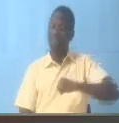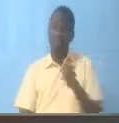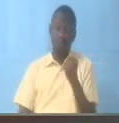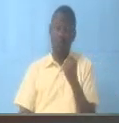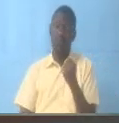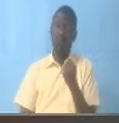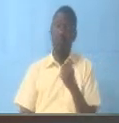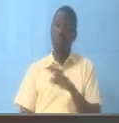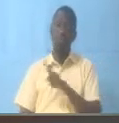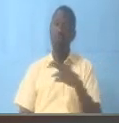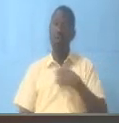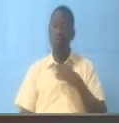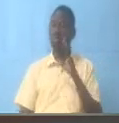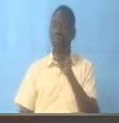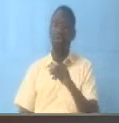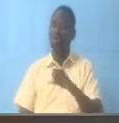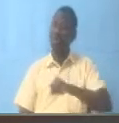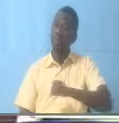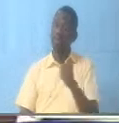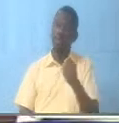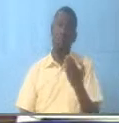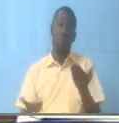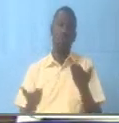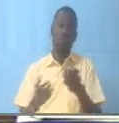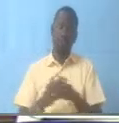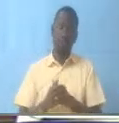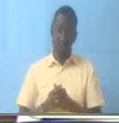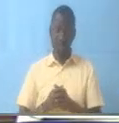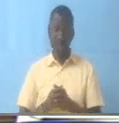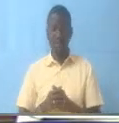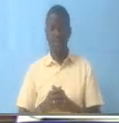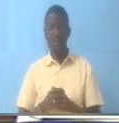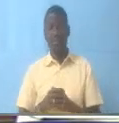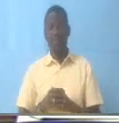ba léegi rek mu bañ daf ko bañoon a def.